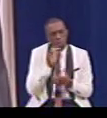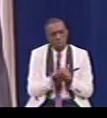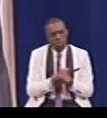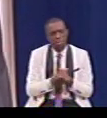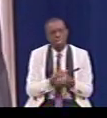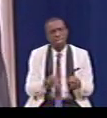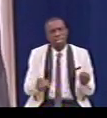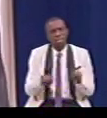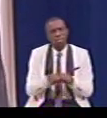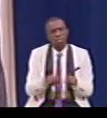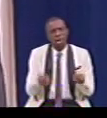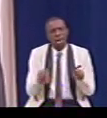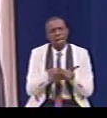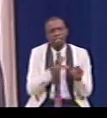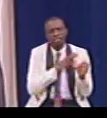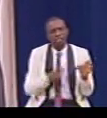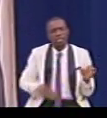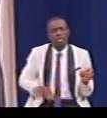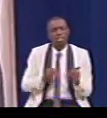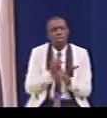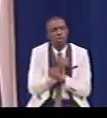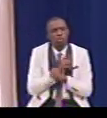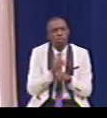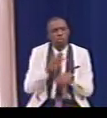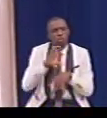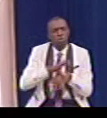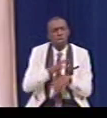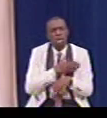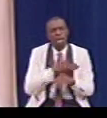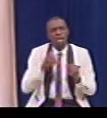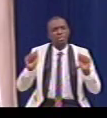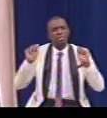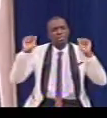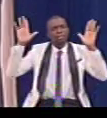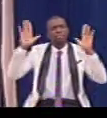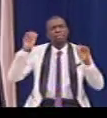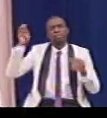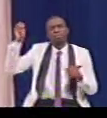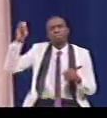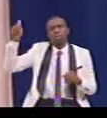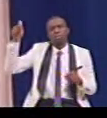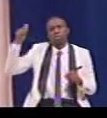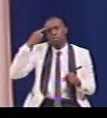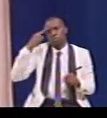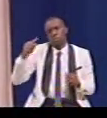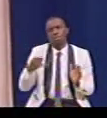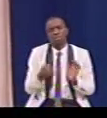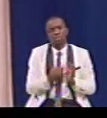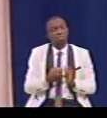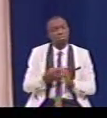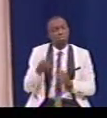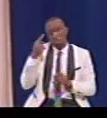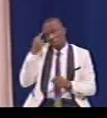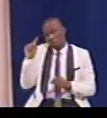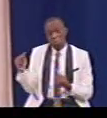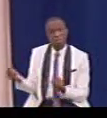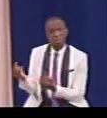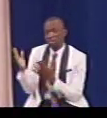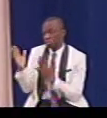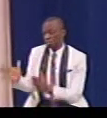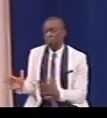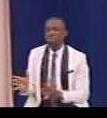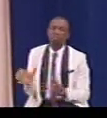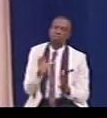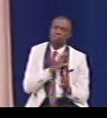also love the church and gave themselves for each that's not for the world for the world he gave himself so